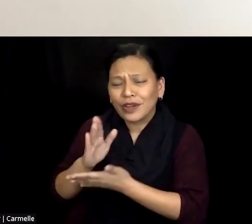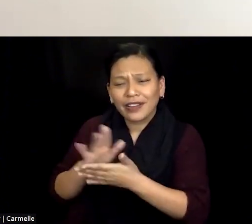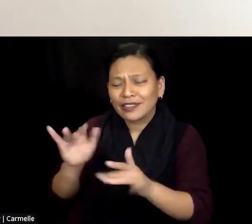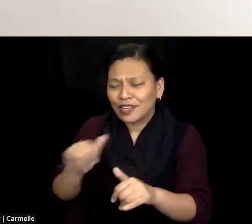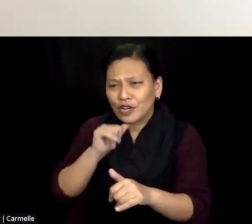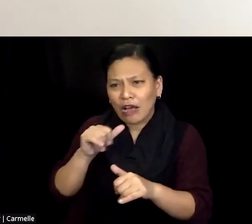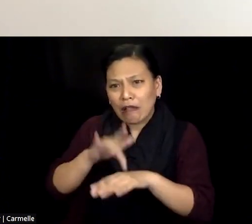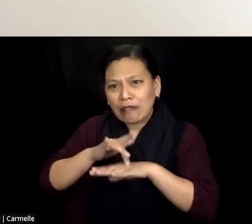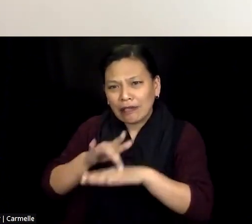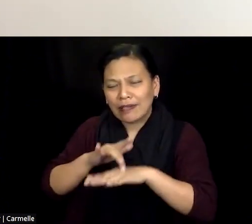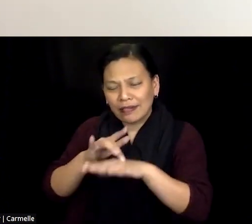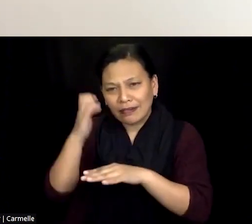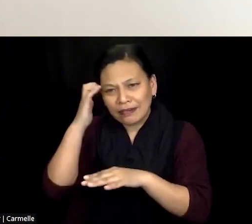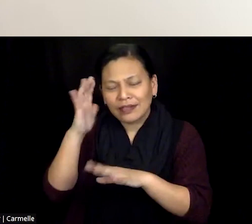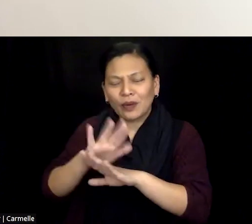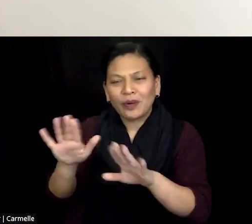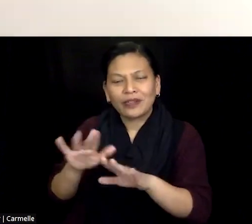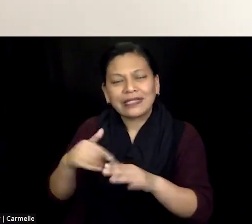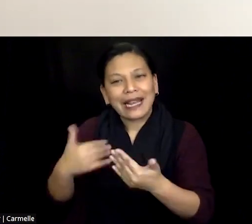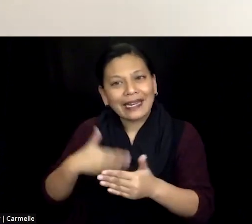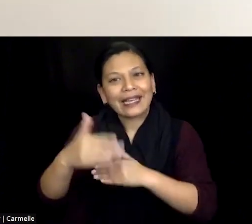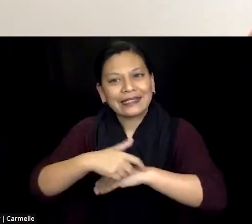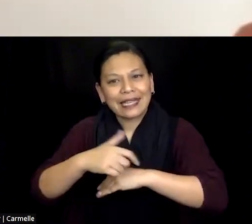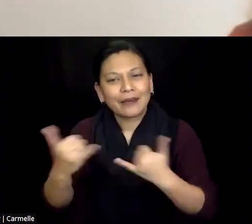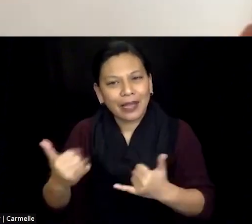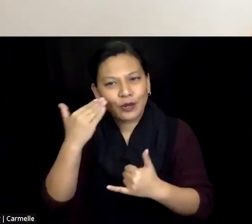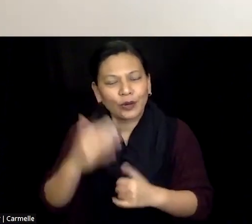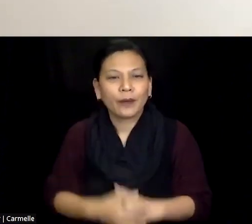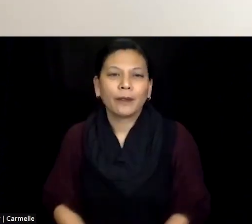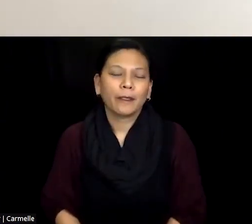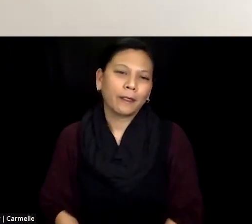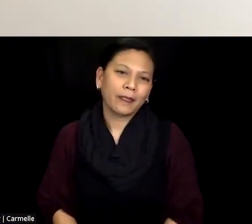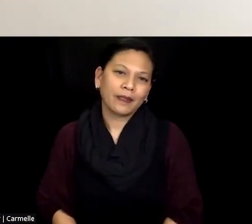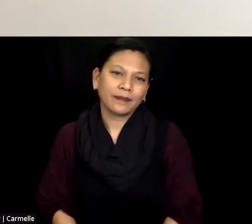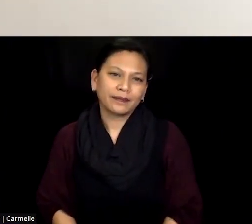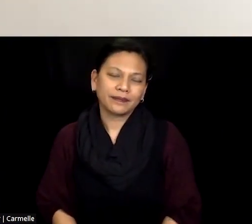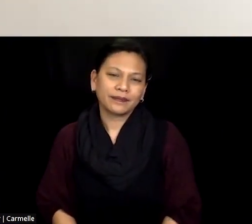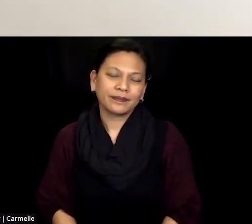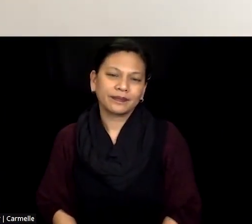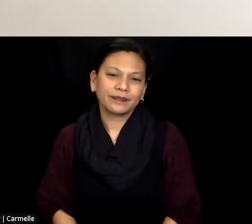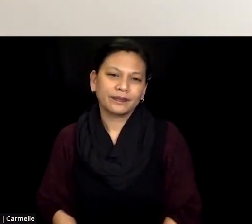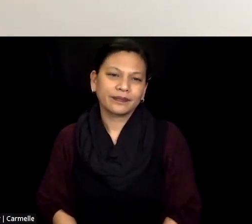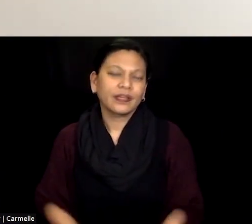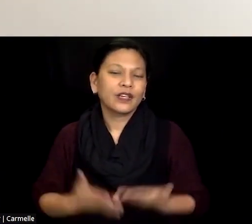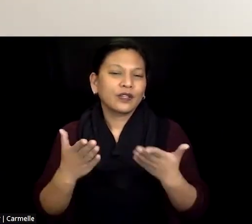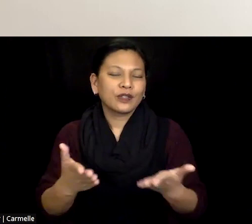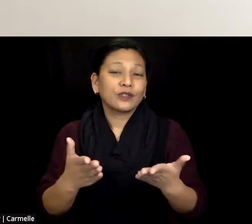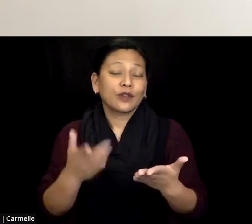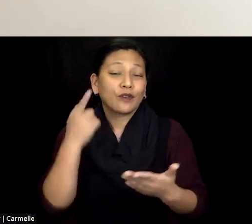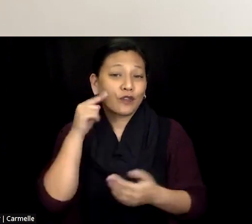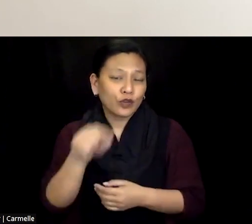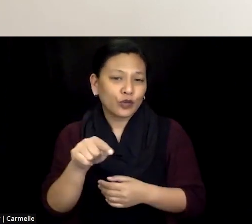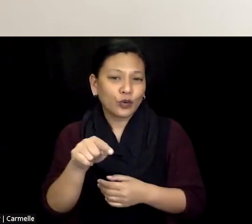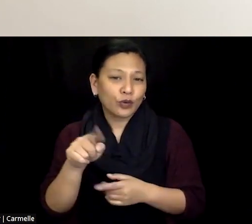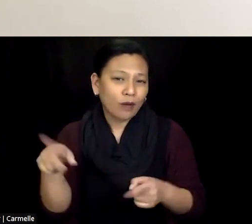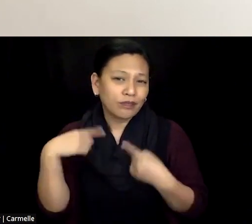after the fact. At least, you know, for the next time, that's what you gotta look out for. Yep. So for you, what are some of the key takeaways you've